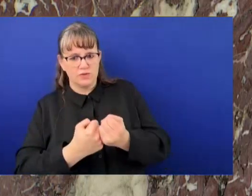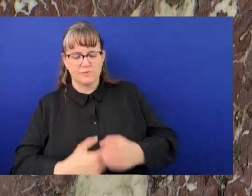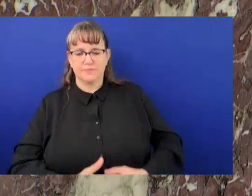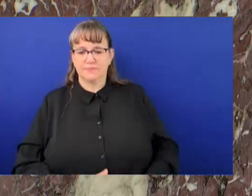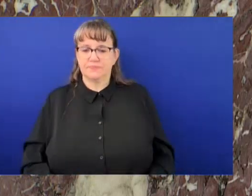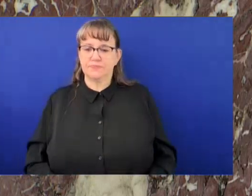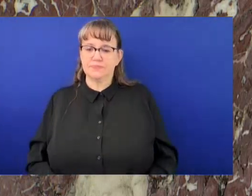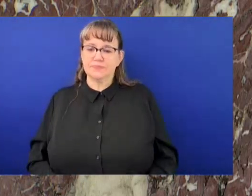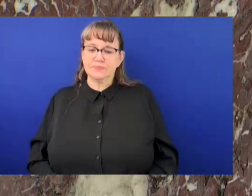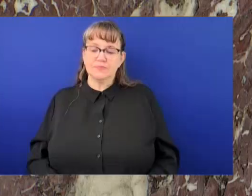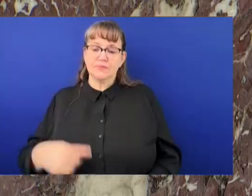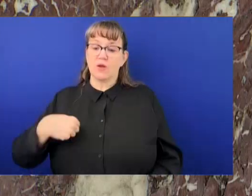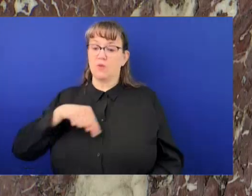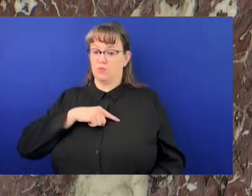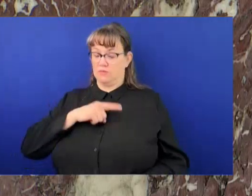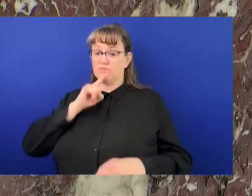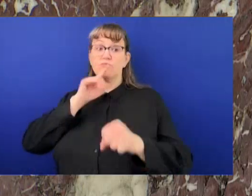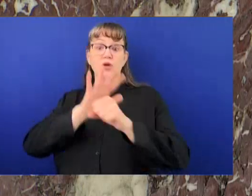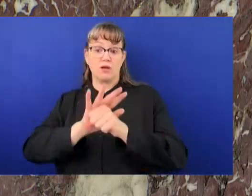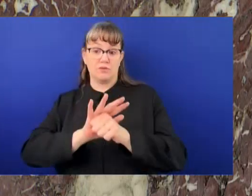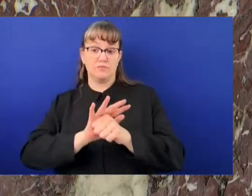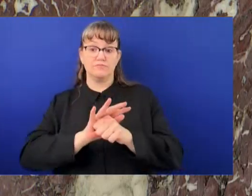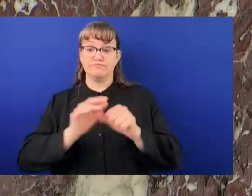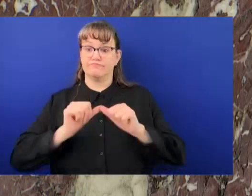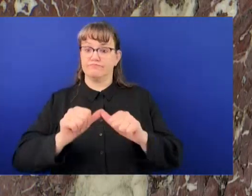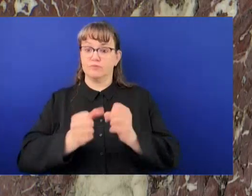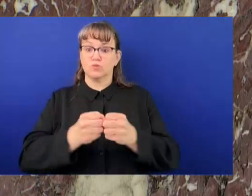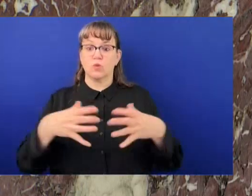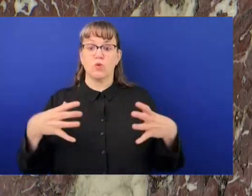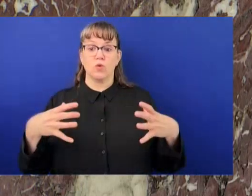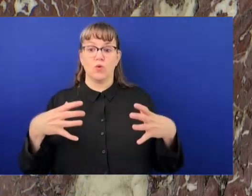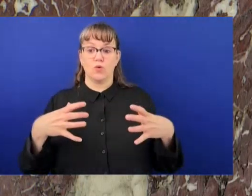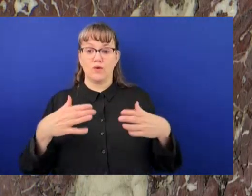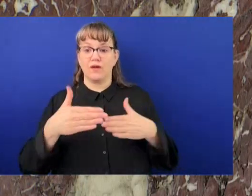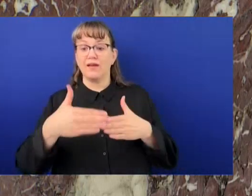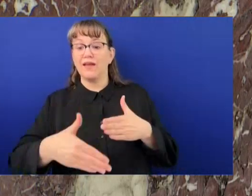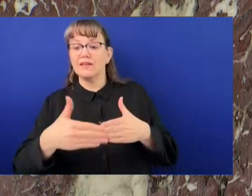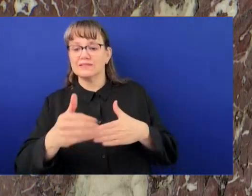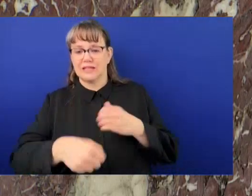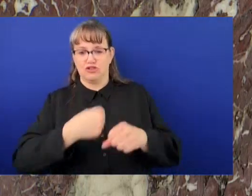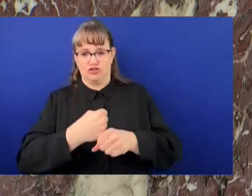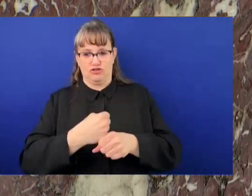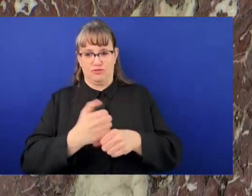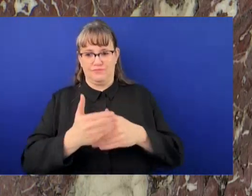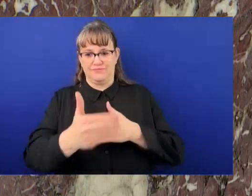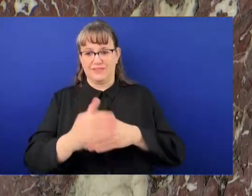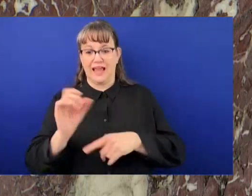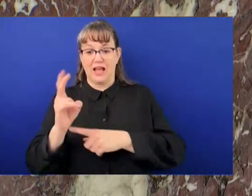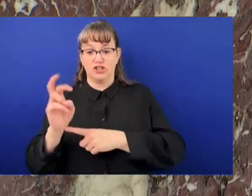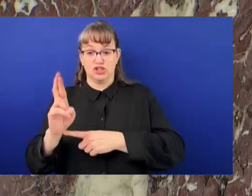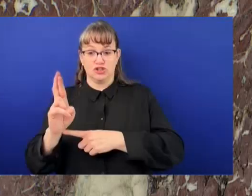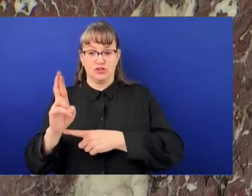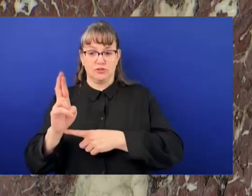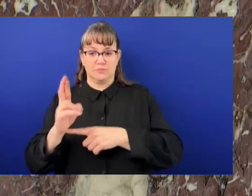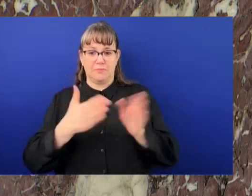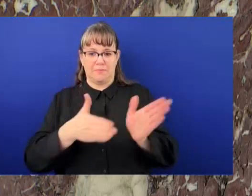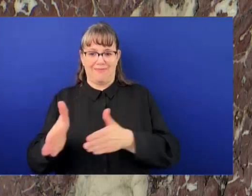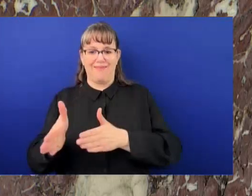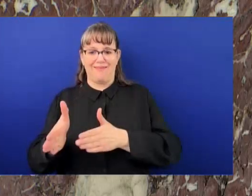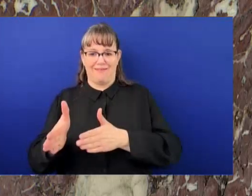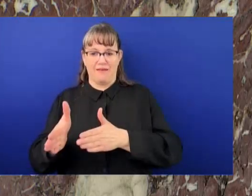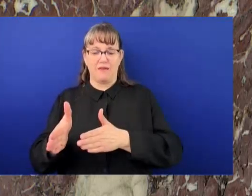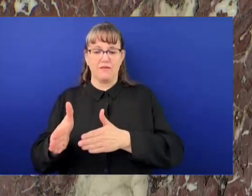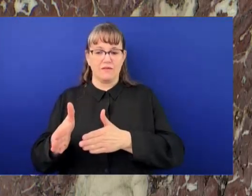out our 10-year cancer plan, including the addition of 4 new cancer centres across this province that are helping people from